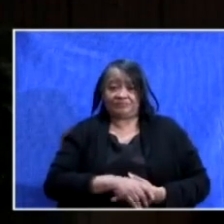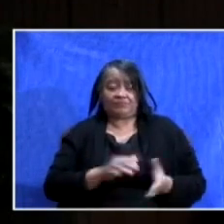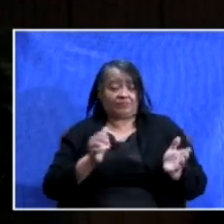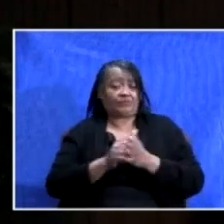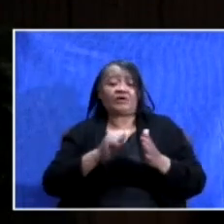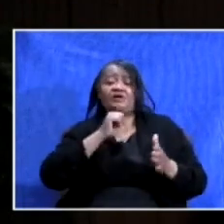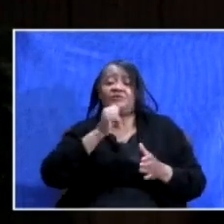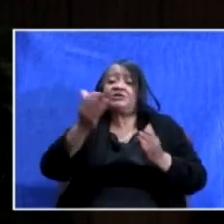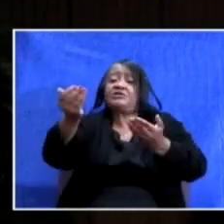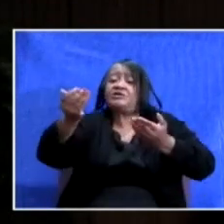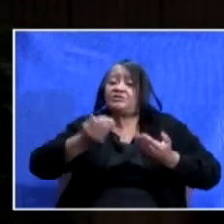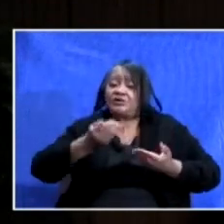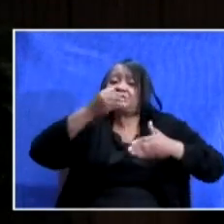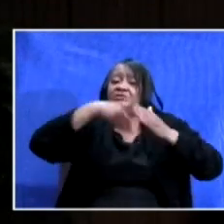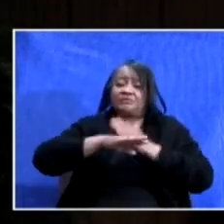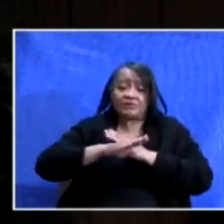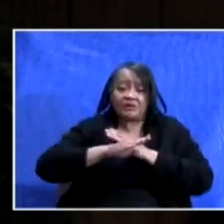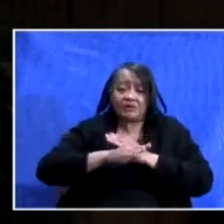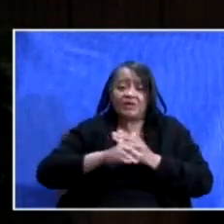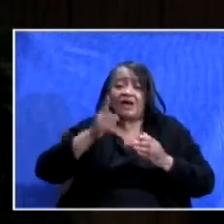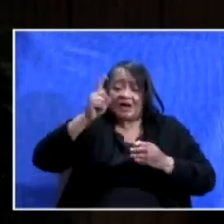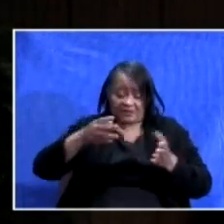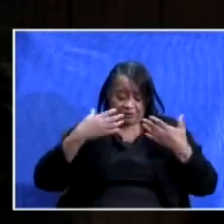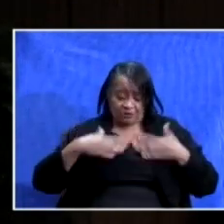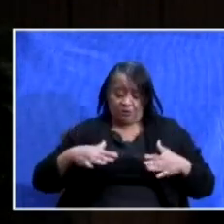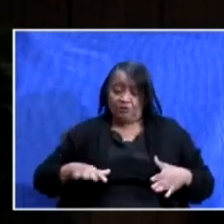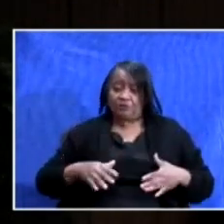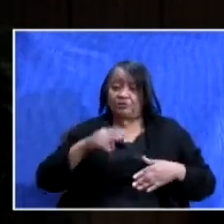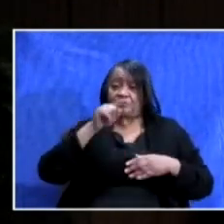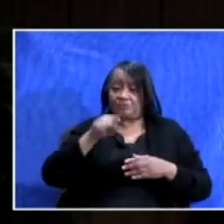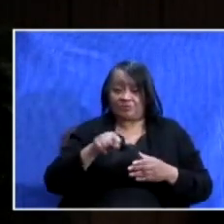You did not invite me in. I needed clothes.